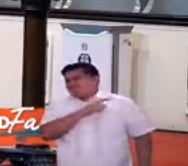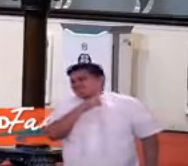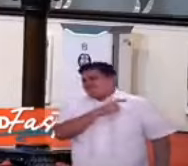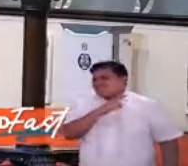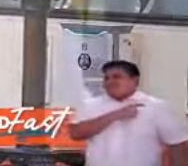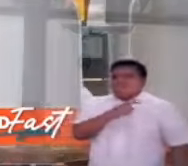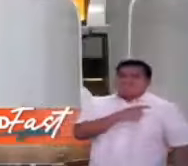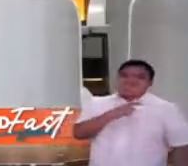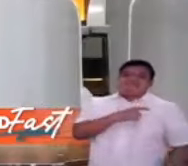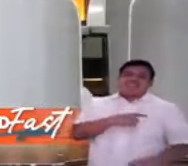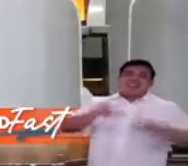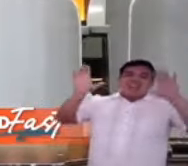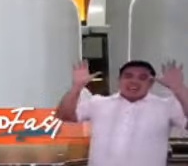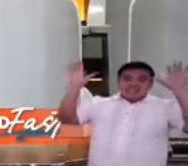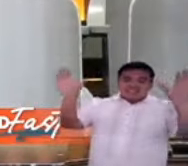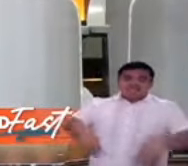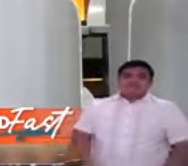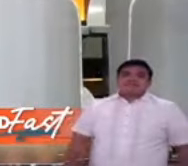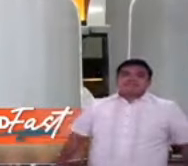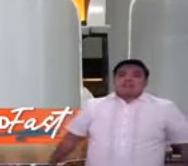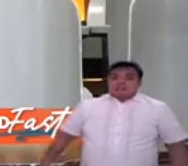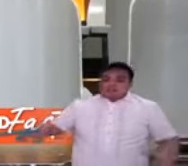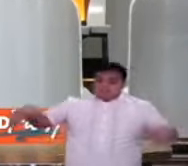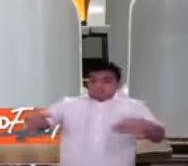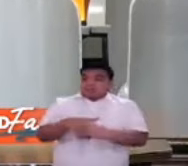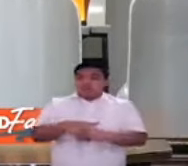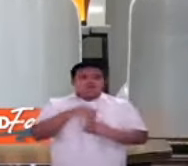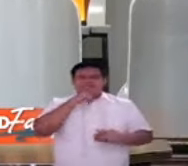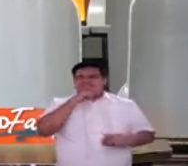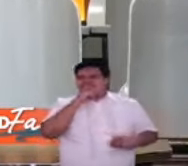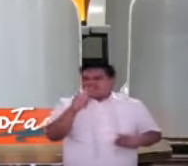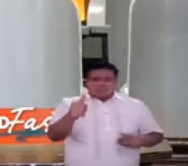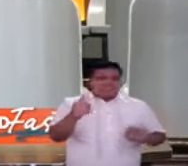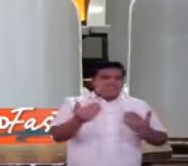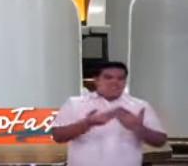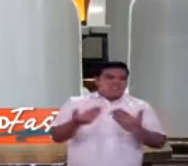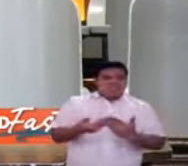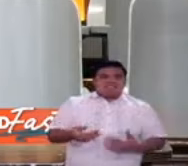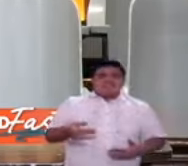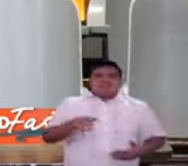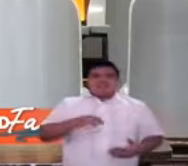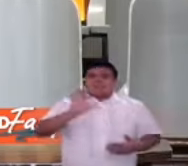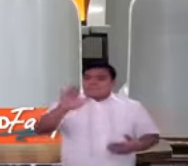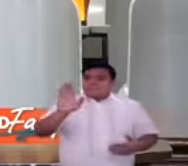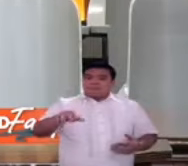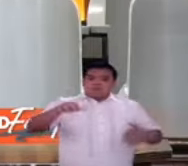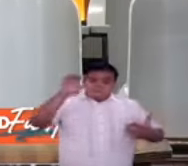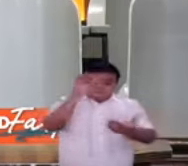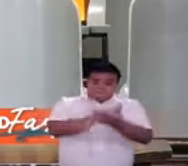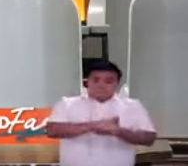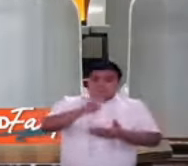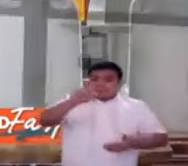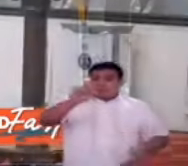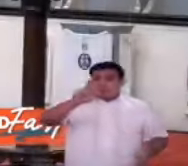ba? Uy, kani mga kaigsoonan ang kaminyoon, dili ni basta-basta, uy. I'm not discouraging you because marriage